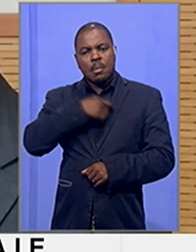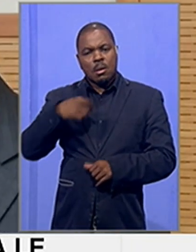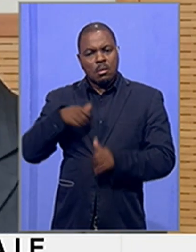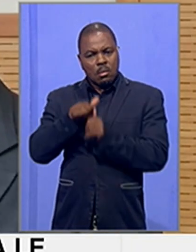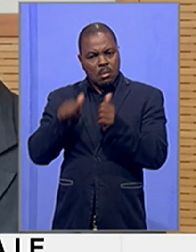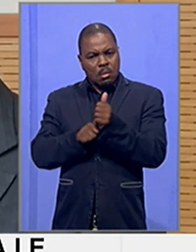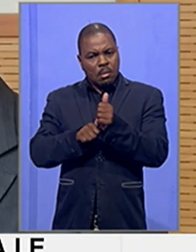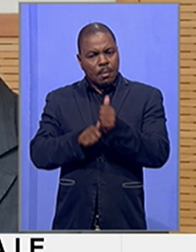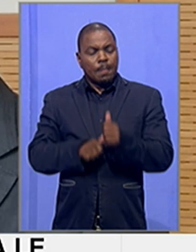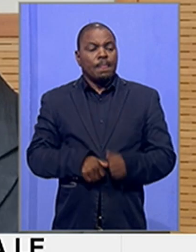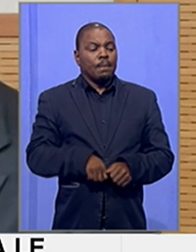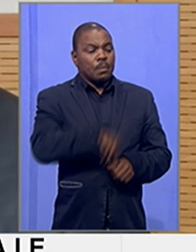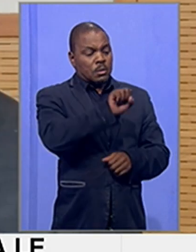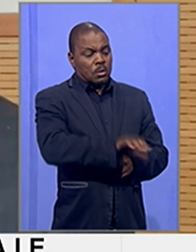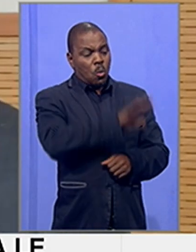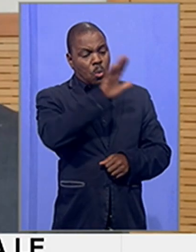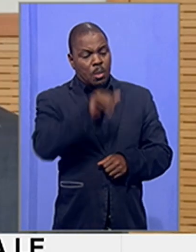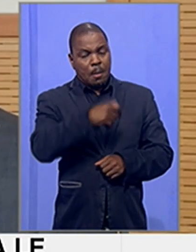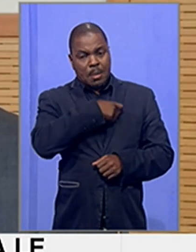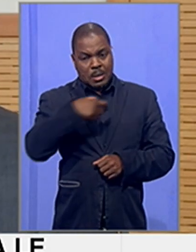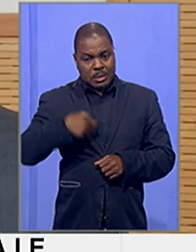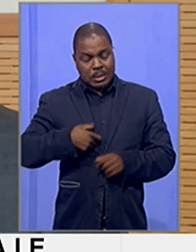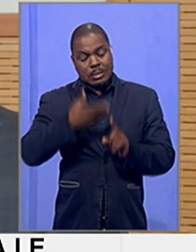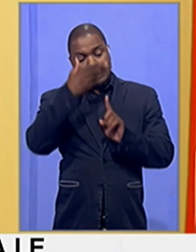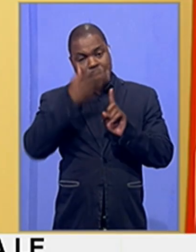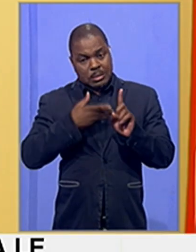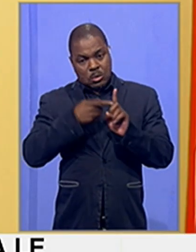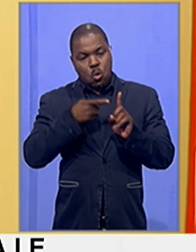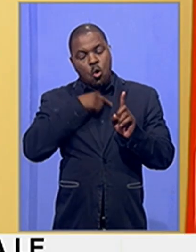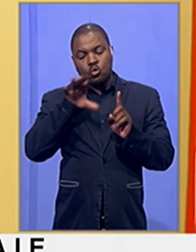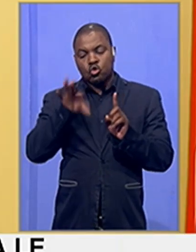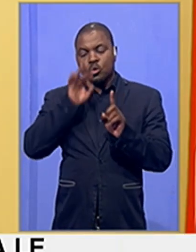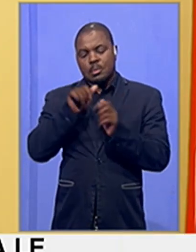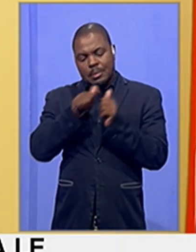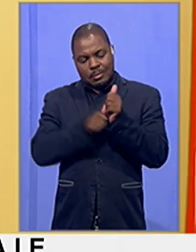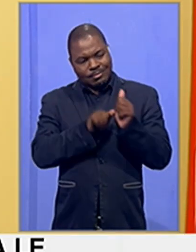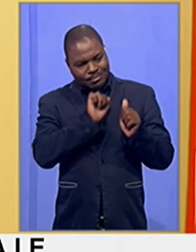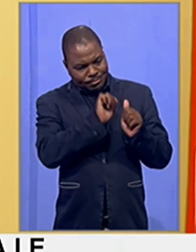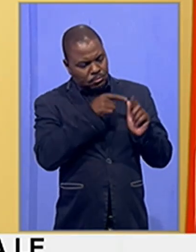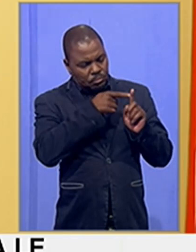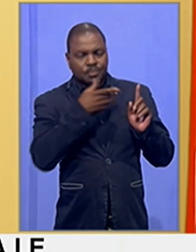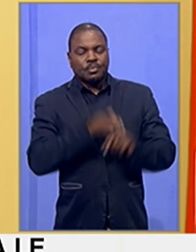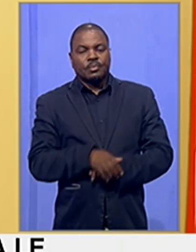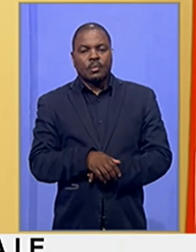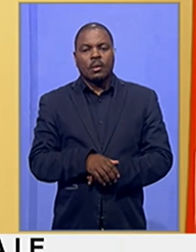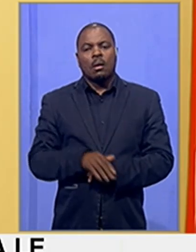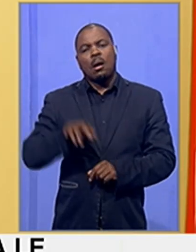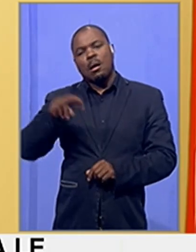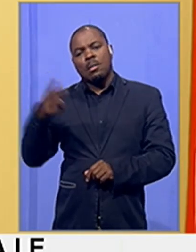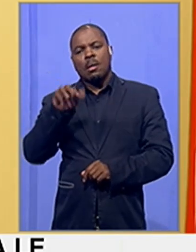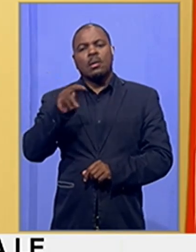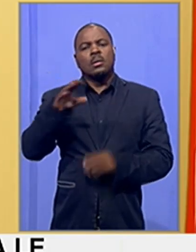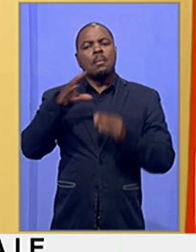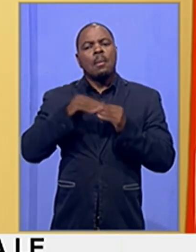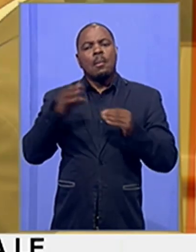president of the country is a prerogative of the president. Maloko a mangwe a palamente a ANC a wa